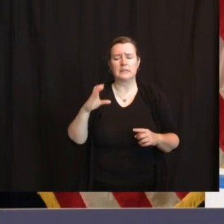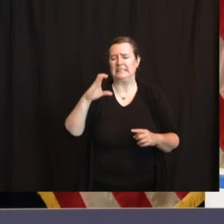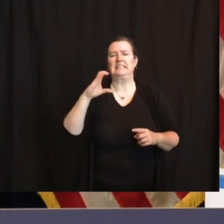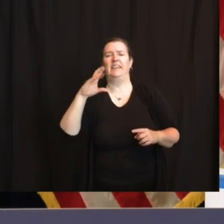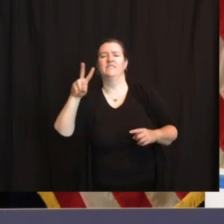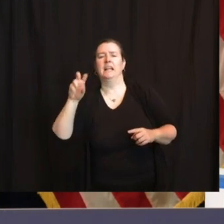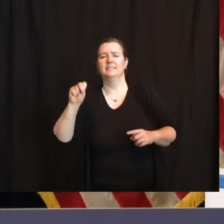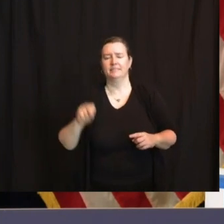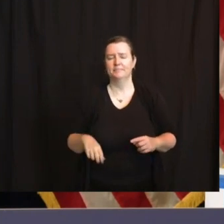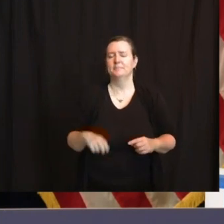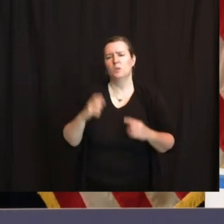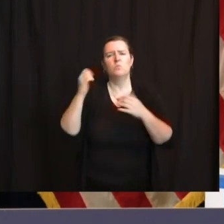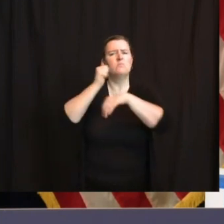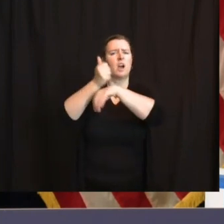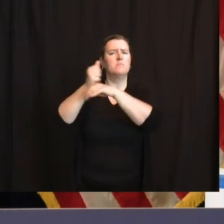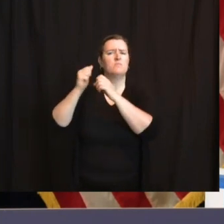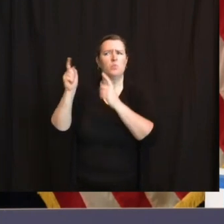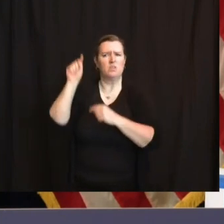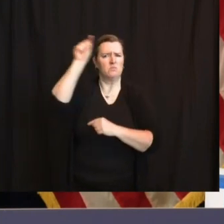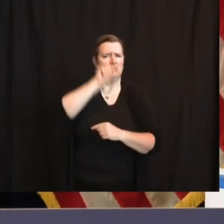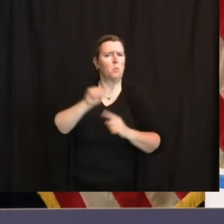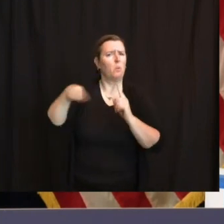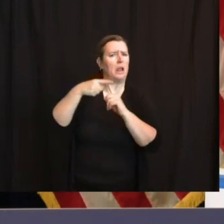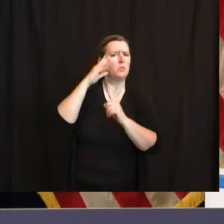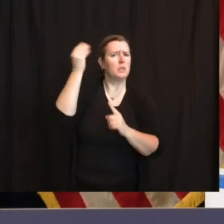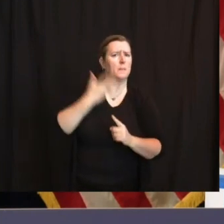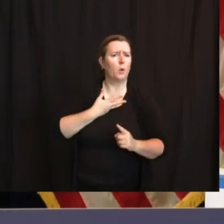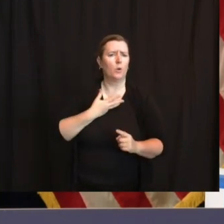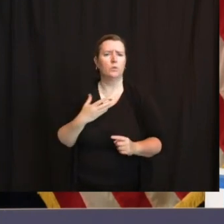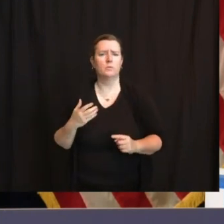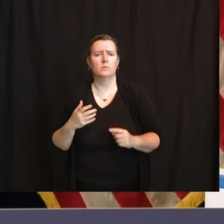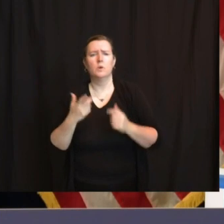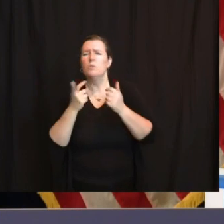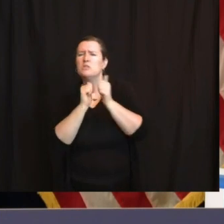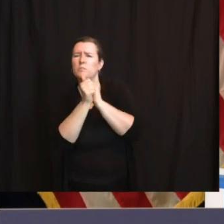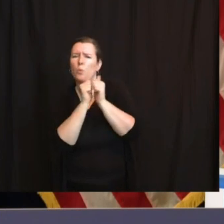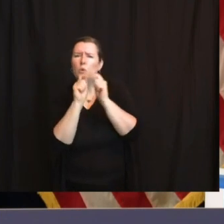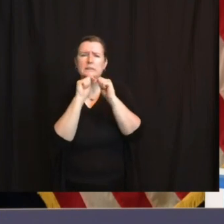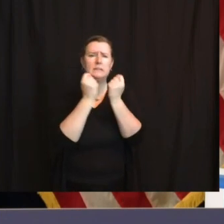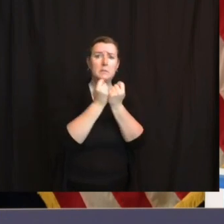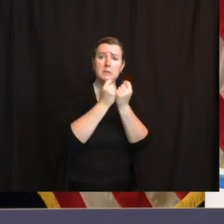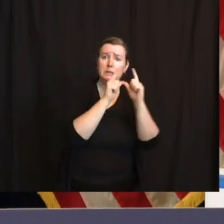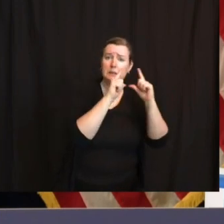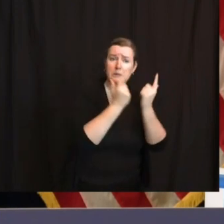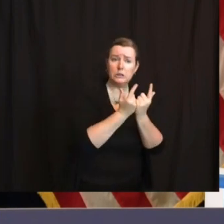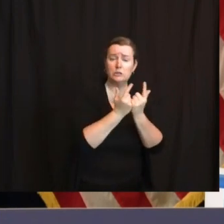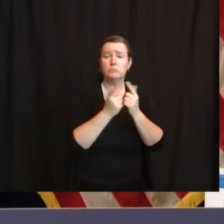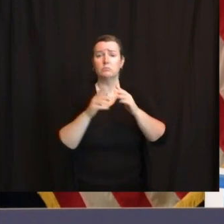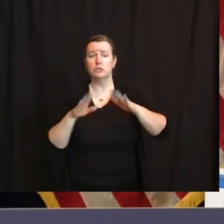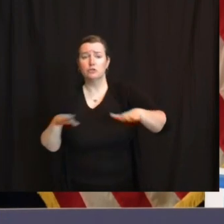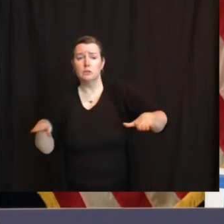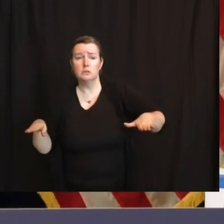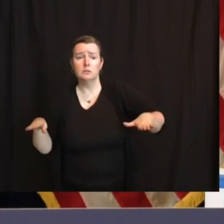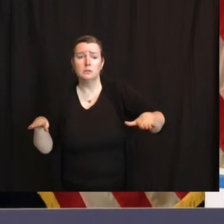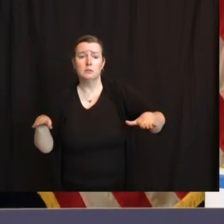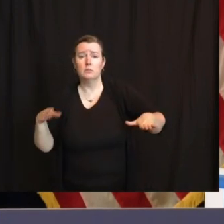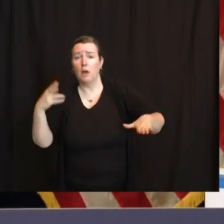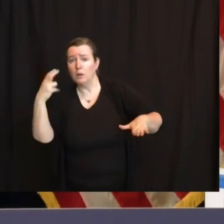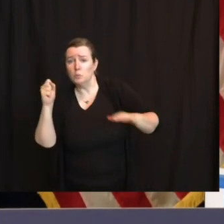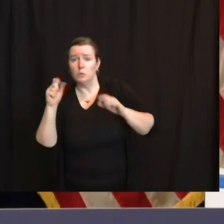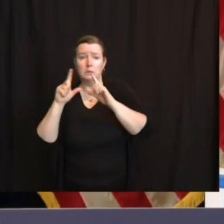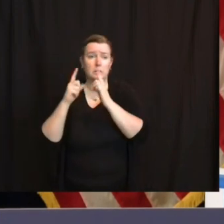have guidance for kids' sports teams or leagues or high school sports? Will they be allowed, and if so, with what rules in